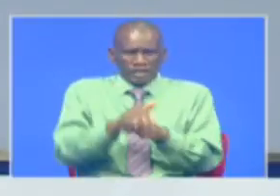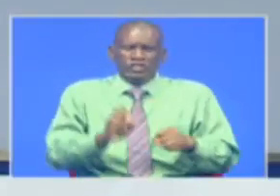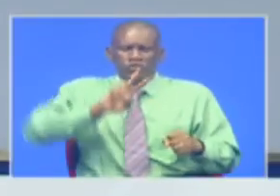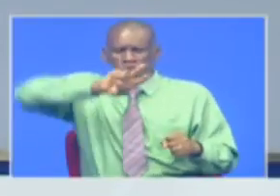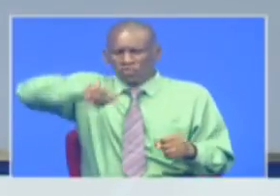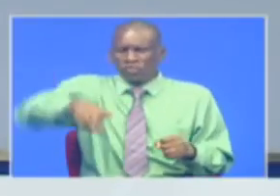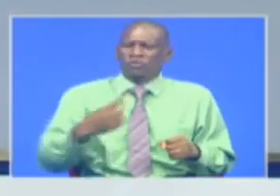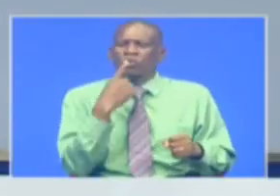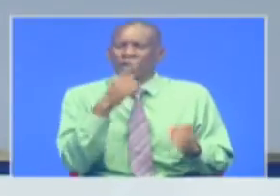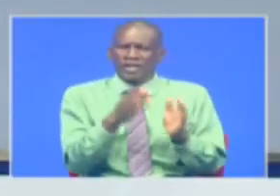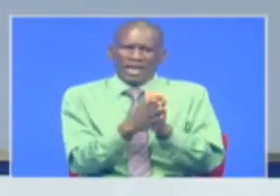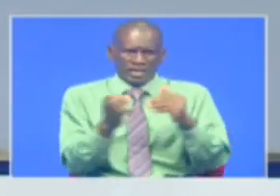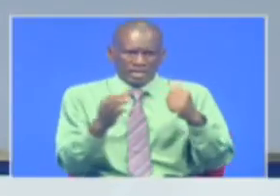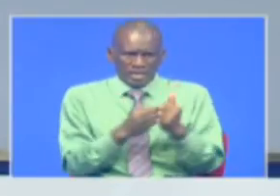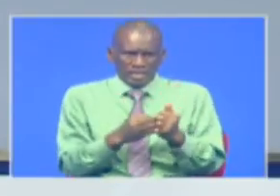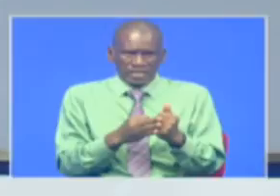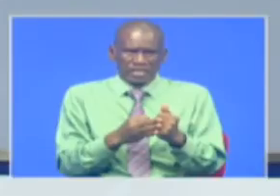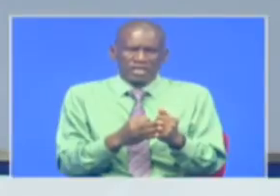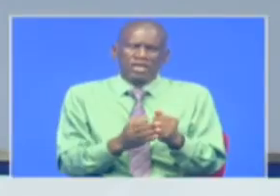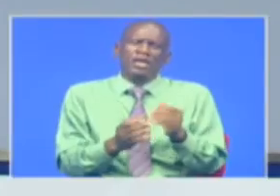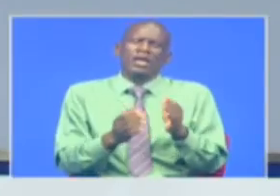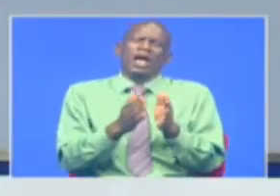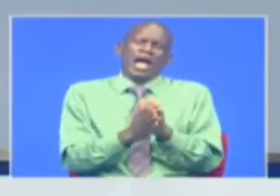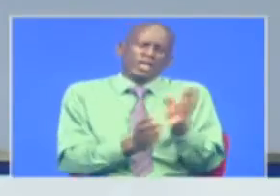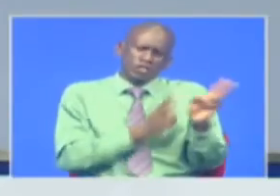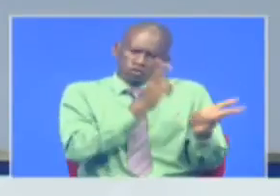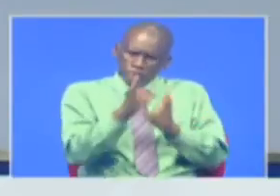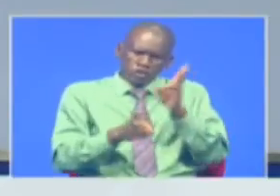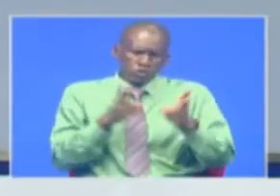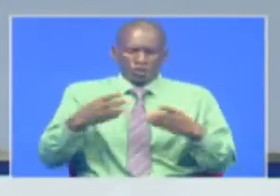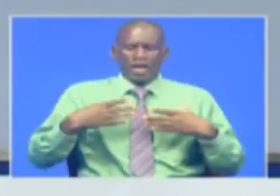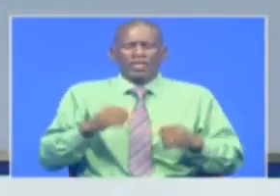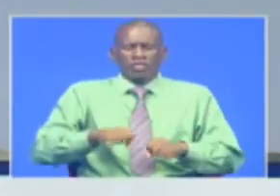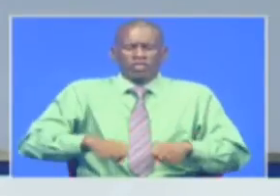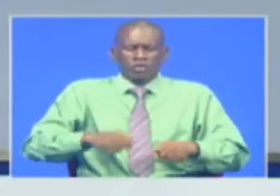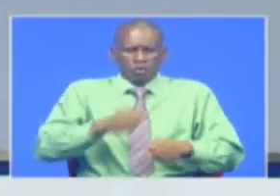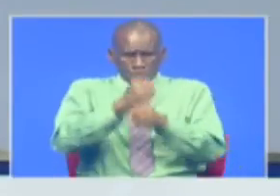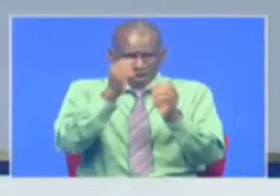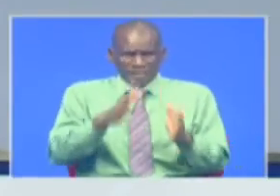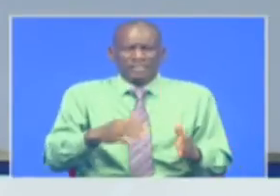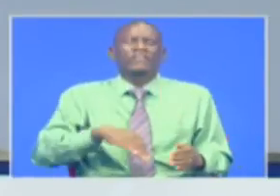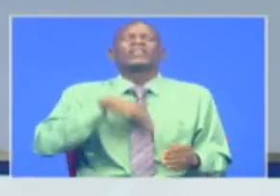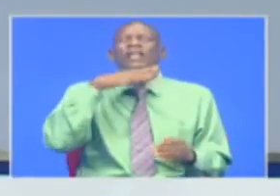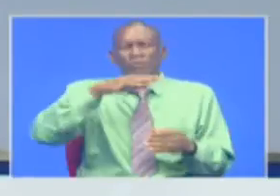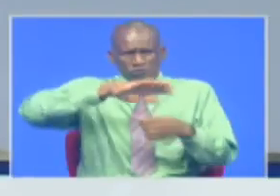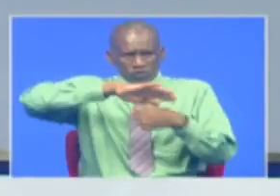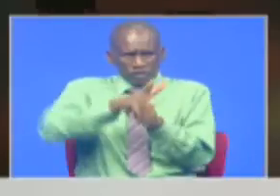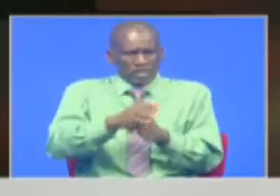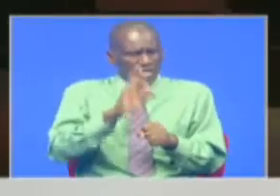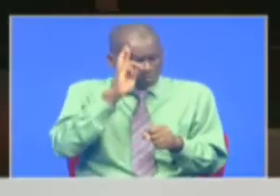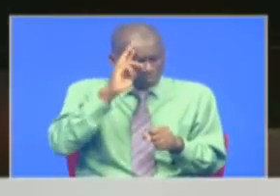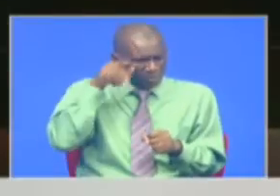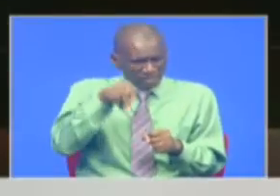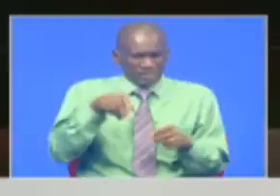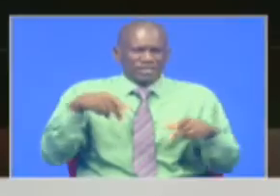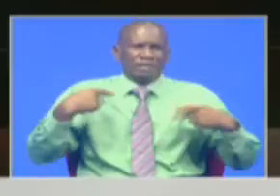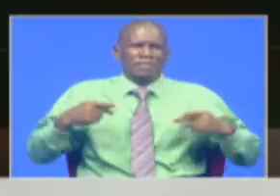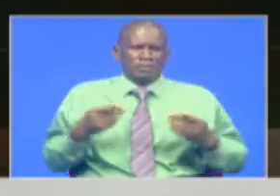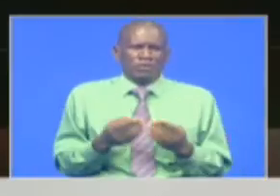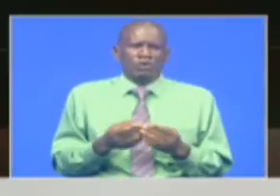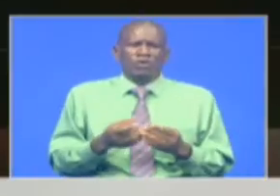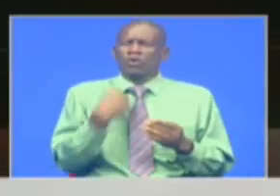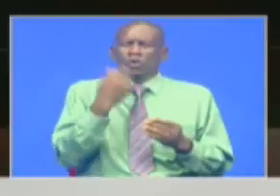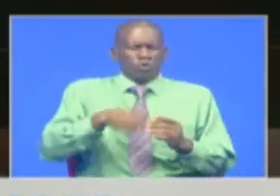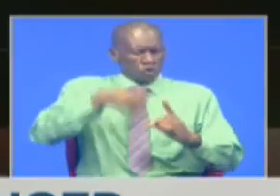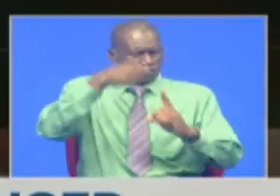2,108, out of which 22 have lost their lives to the virus. Remember, these are the people putting their lives on